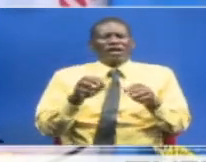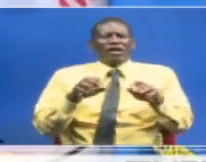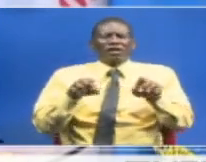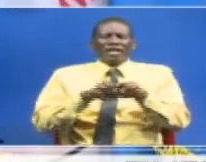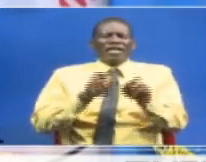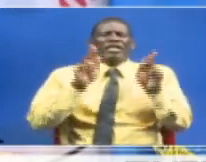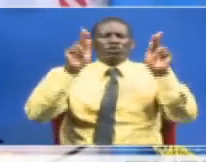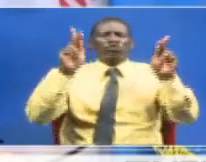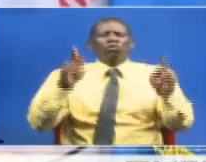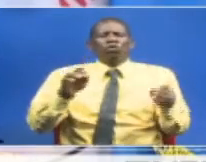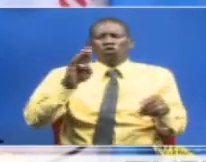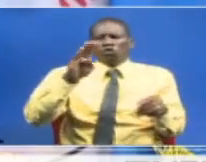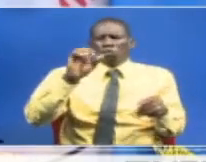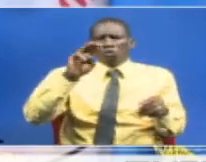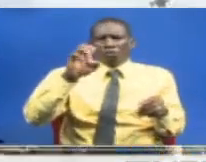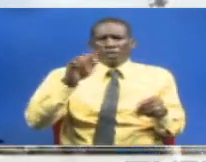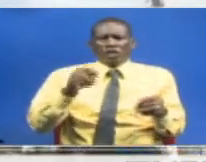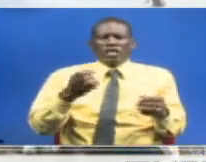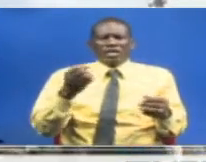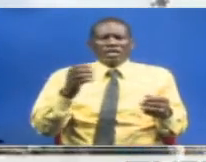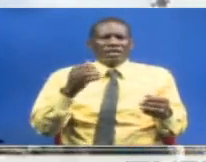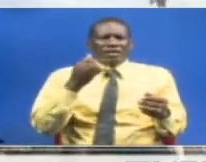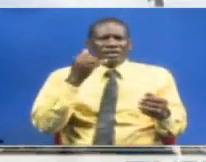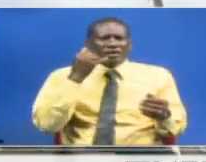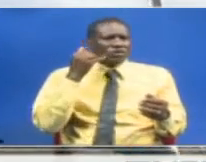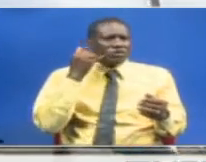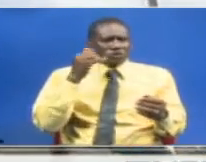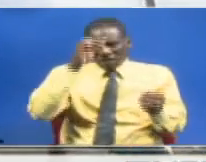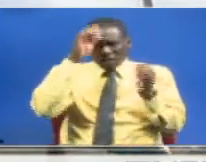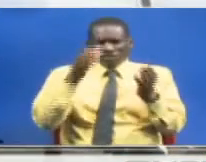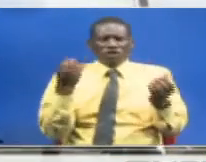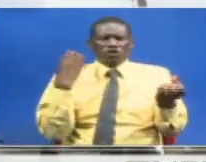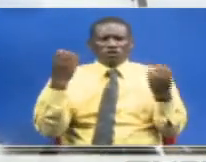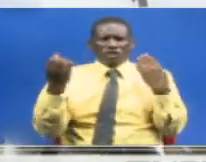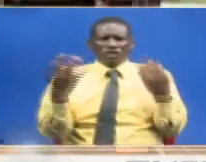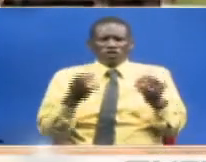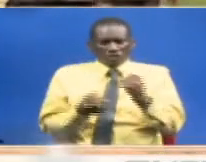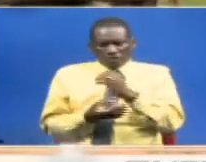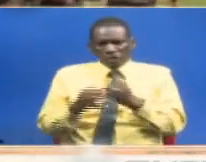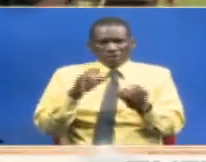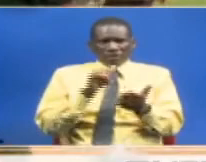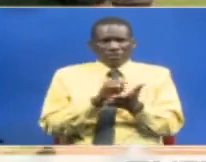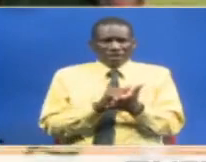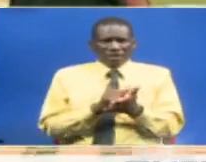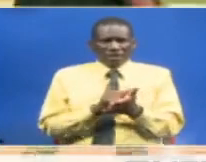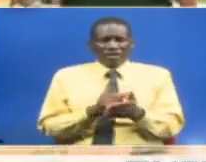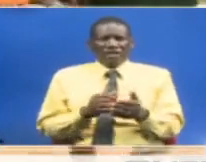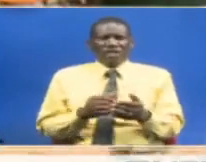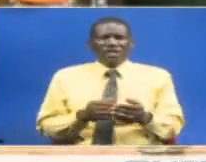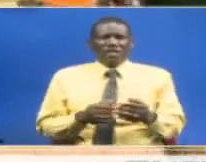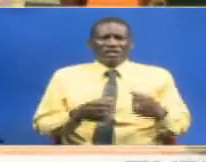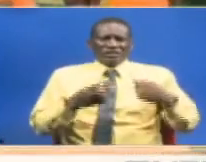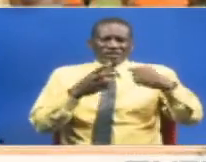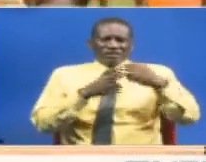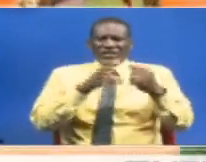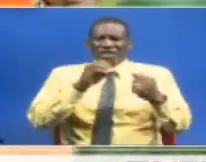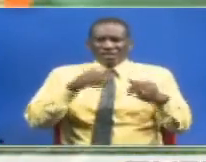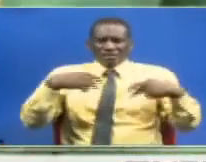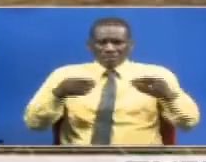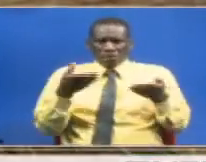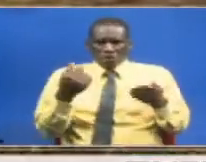Bomet, Nakuru. Gavana wa Kericho Daktari Eric Mutaya anaeleza kwamba takriban watu 700 pekee